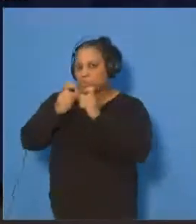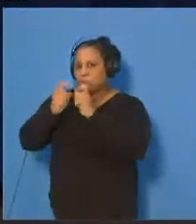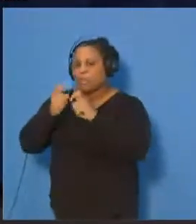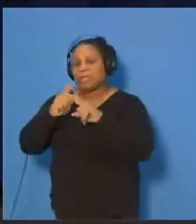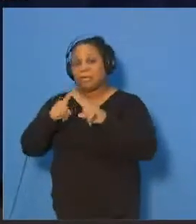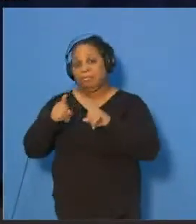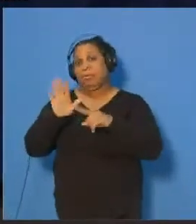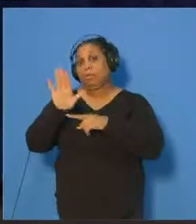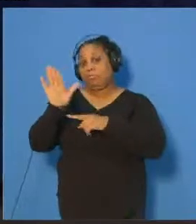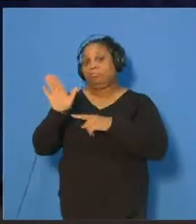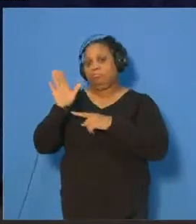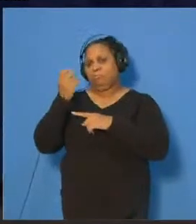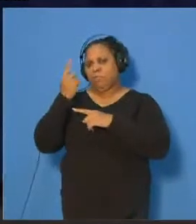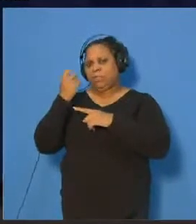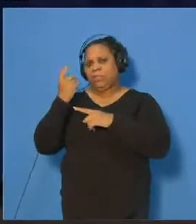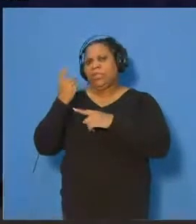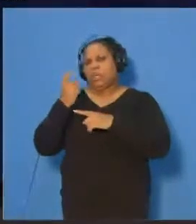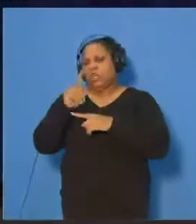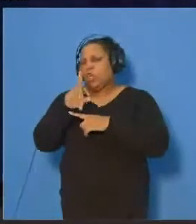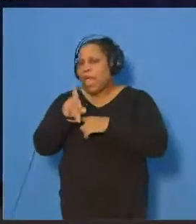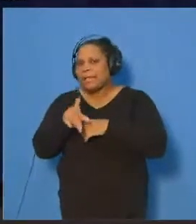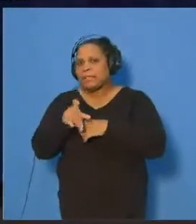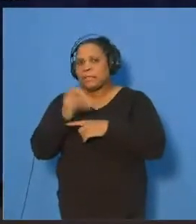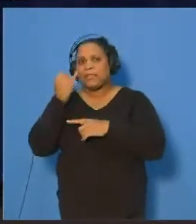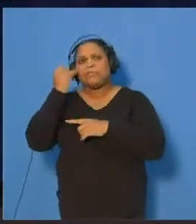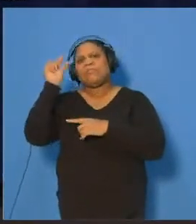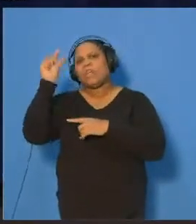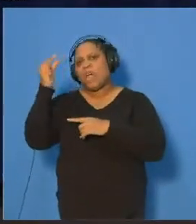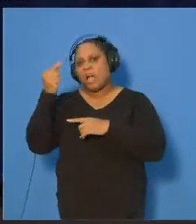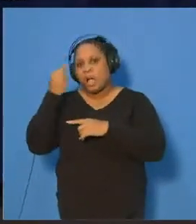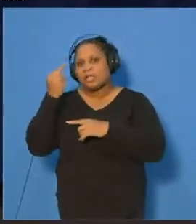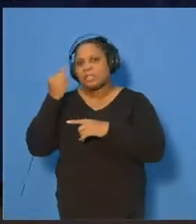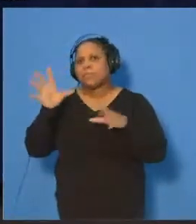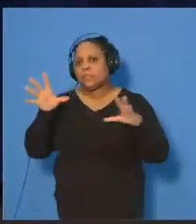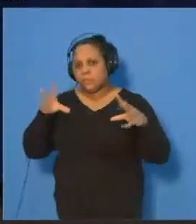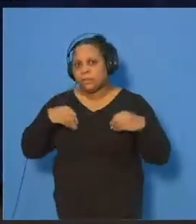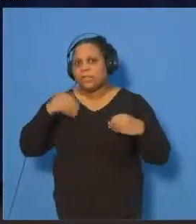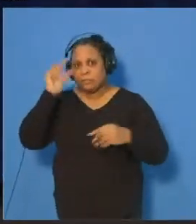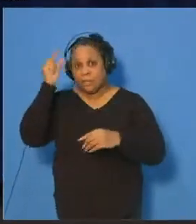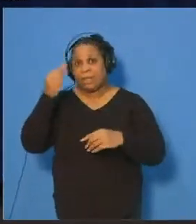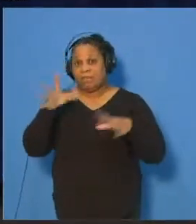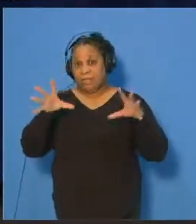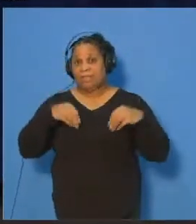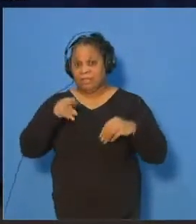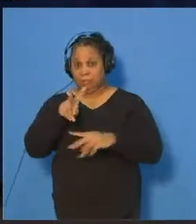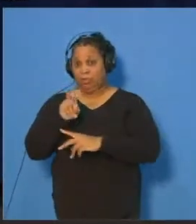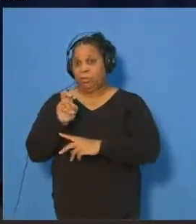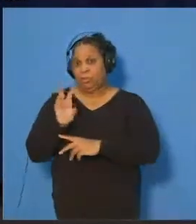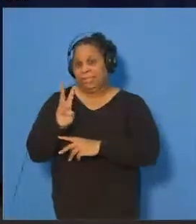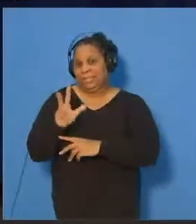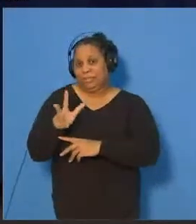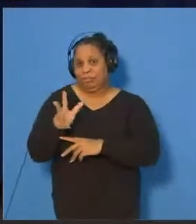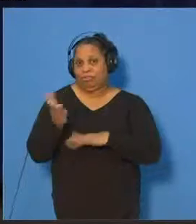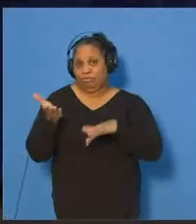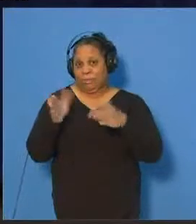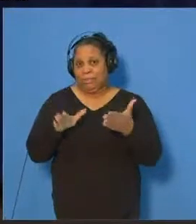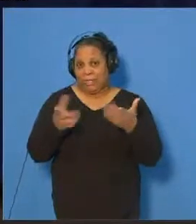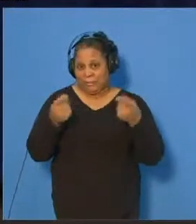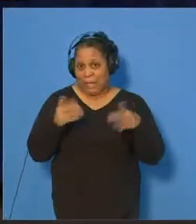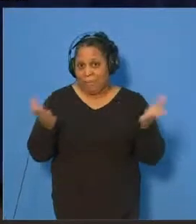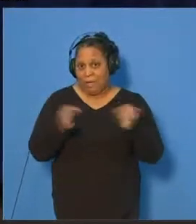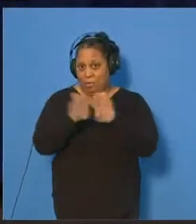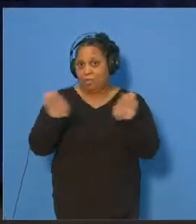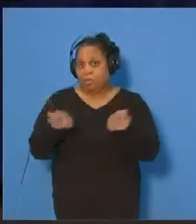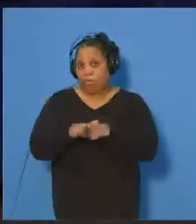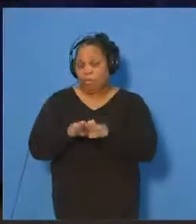your question, you were asking whether or not the government has accepted that 263 deaths will happen in Bermuda. To answer your question